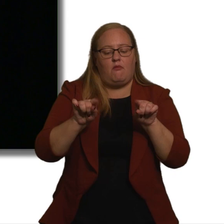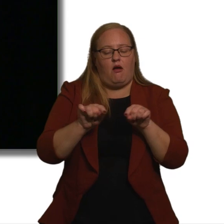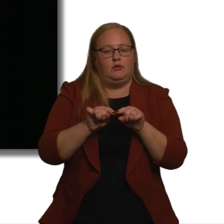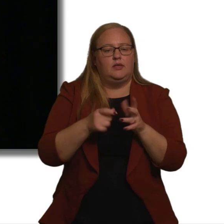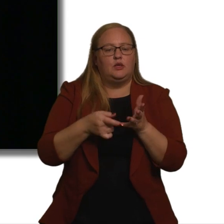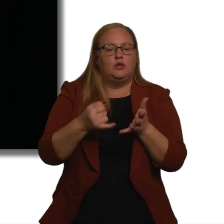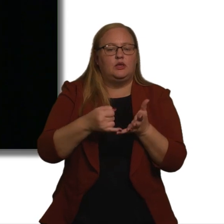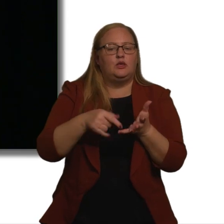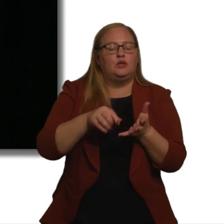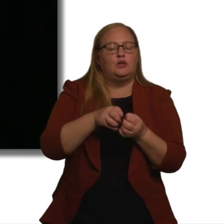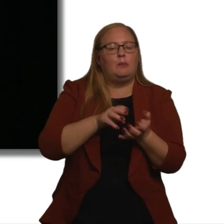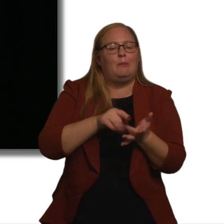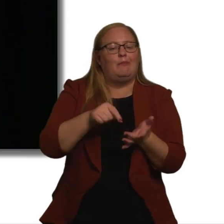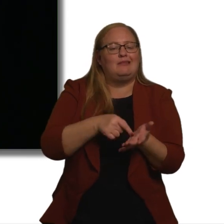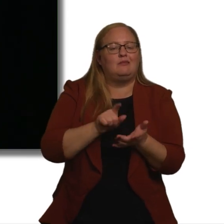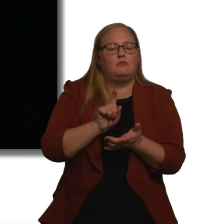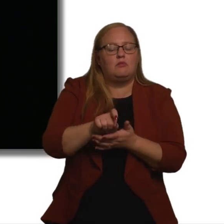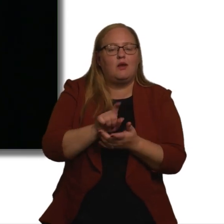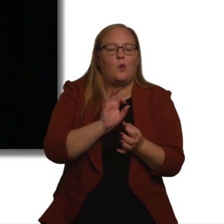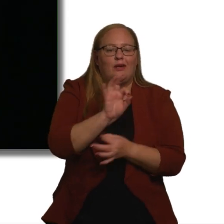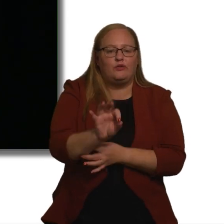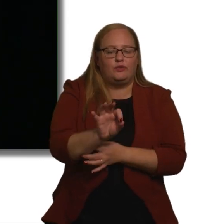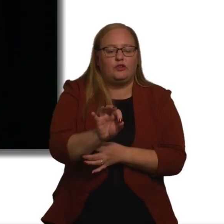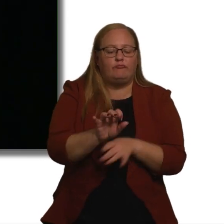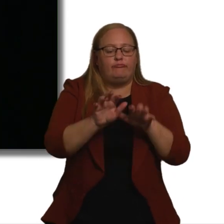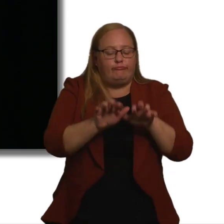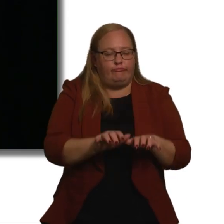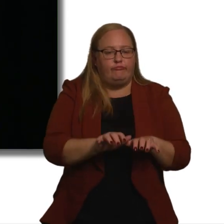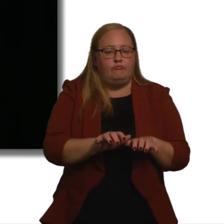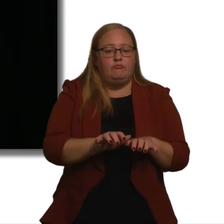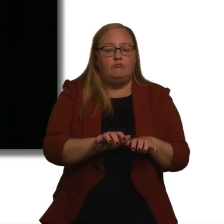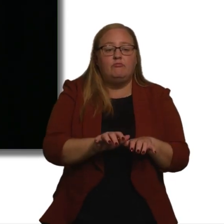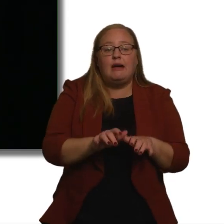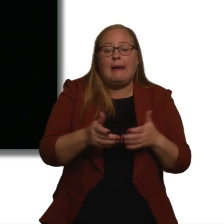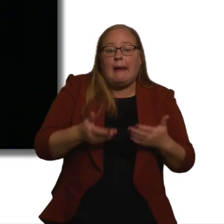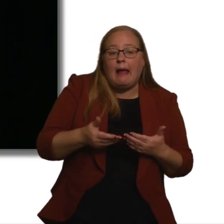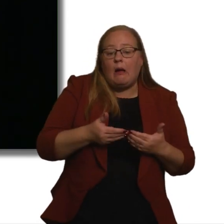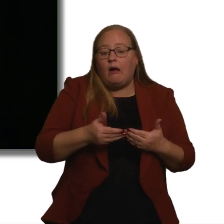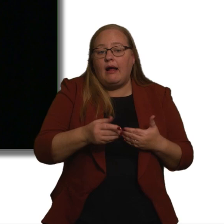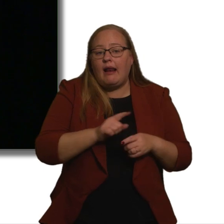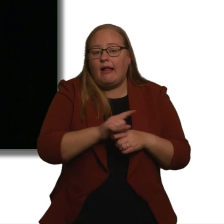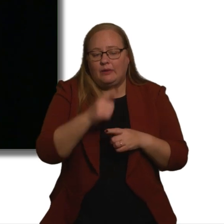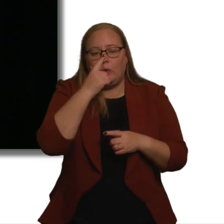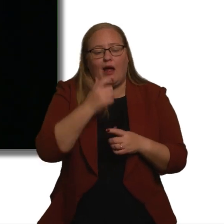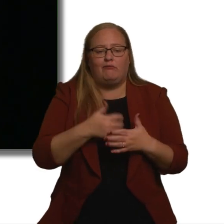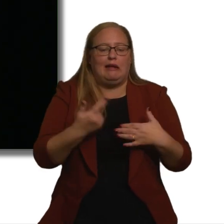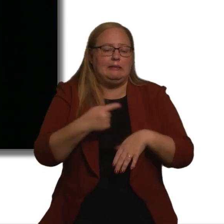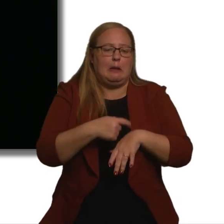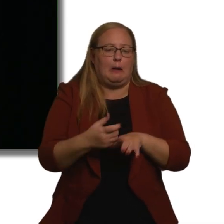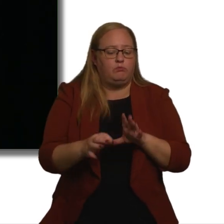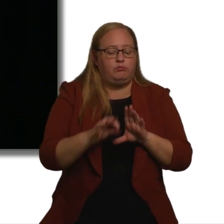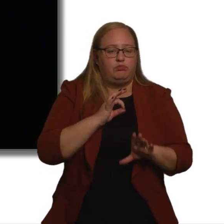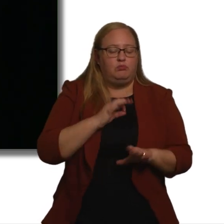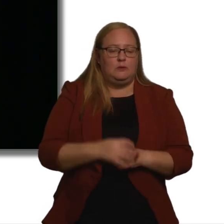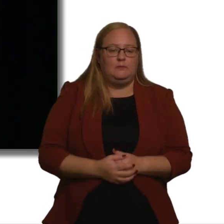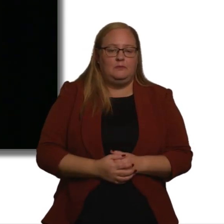Question box. You can submit a question at any time during the meeting this evening. For those